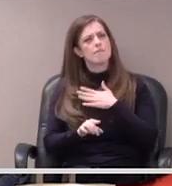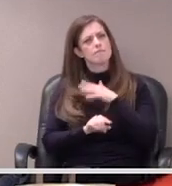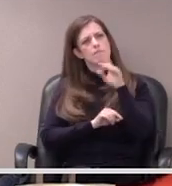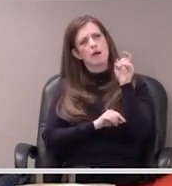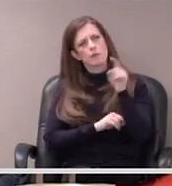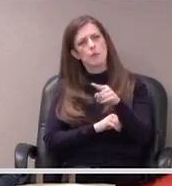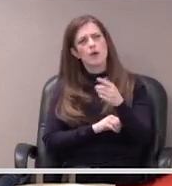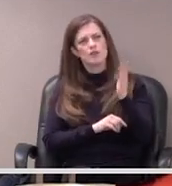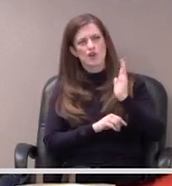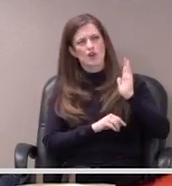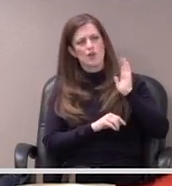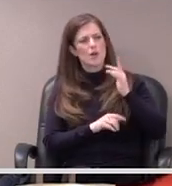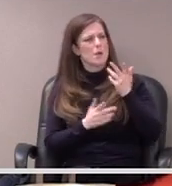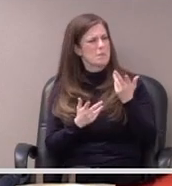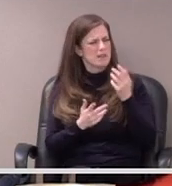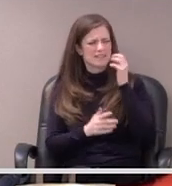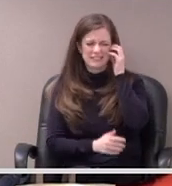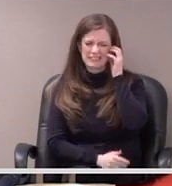question earlier, but